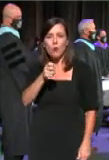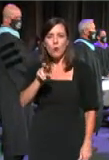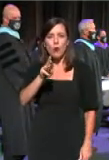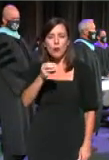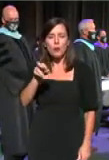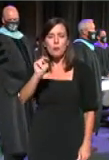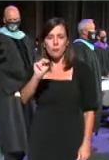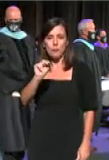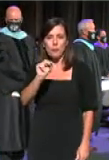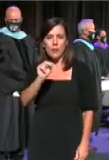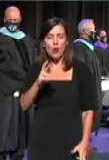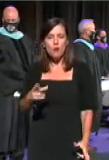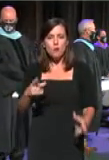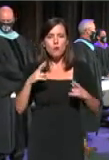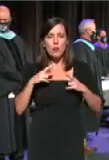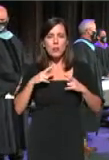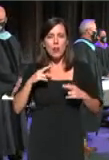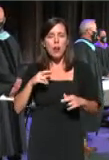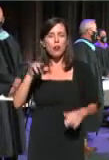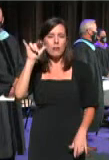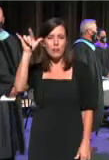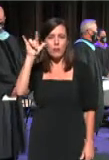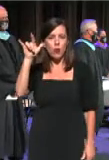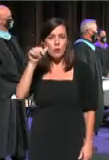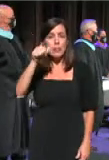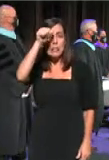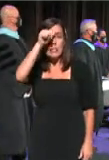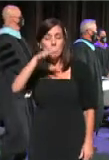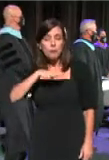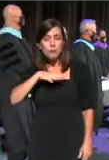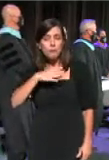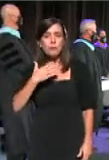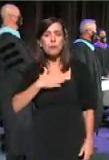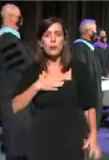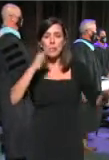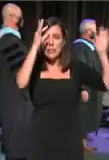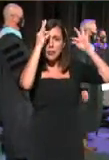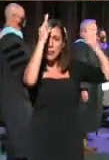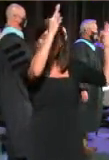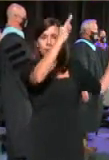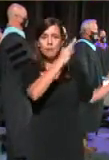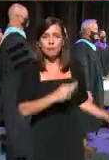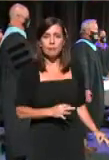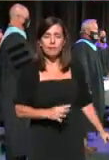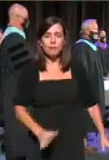States Air Force. Senior men, please remove your caps.